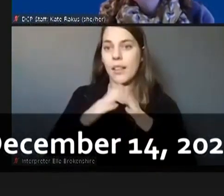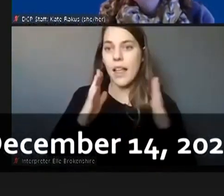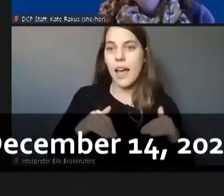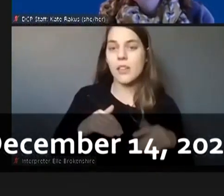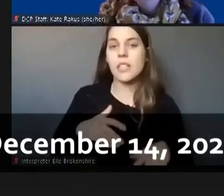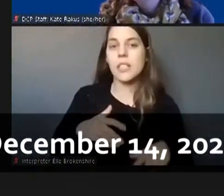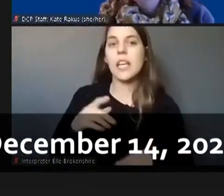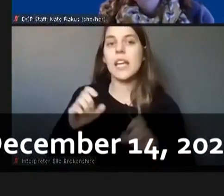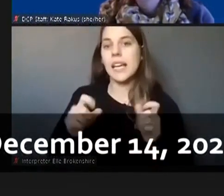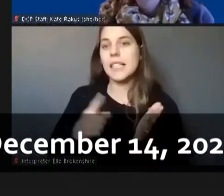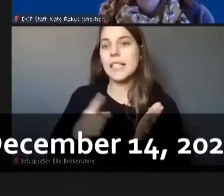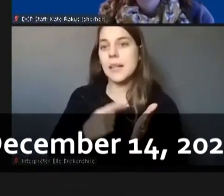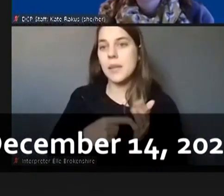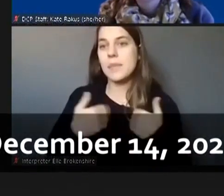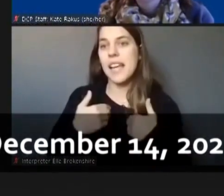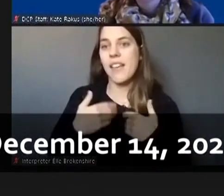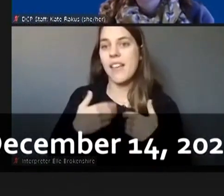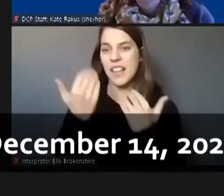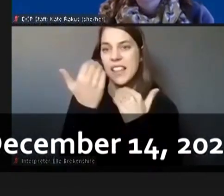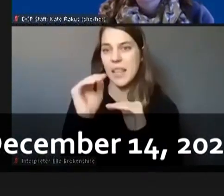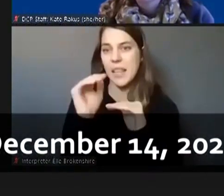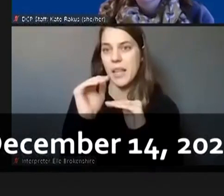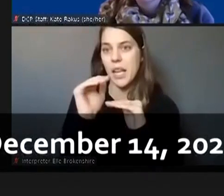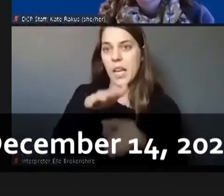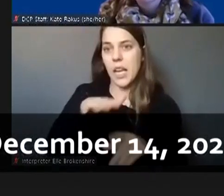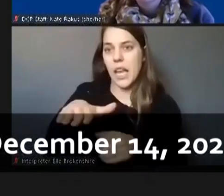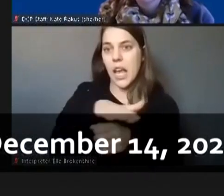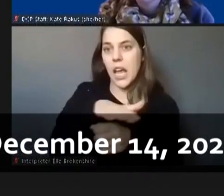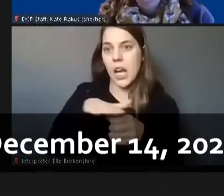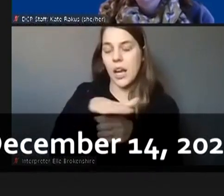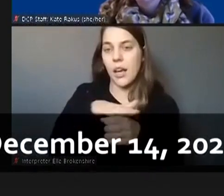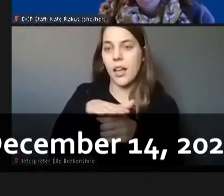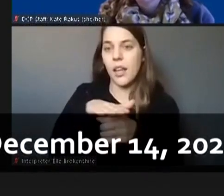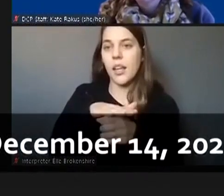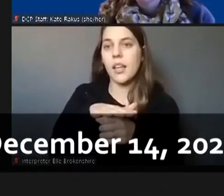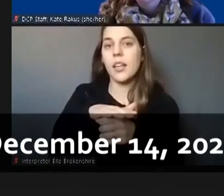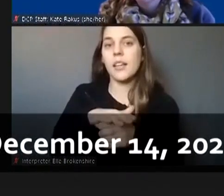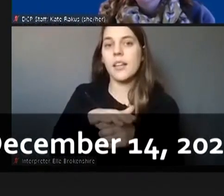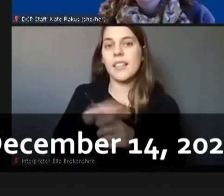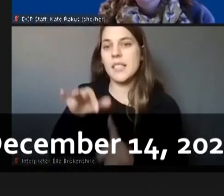very limited area, especially on narrower lots,